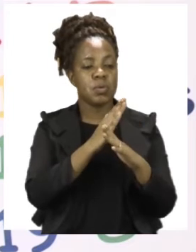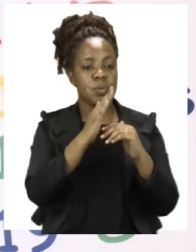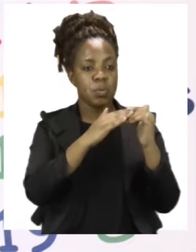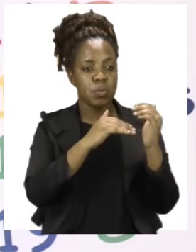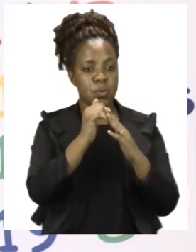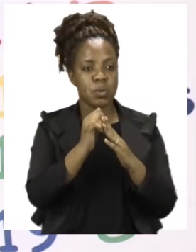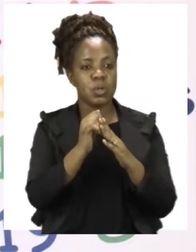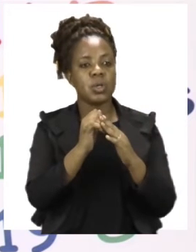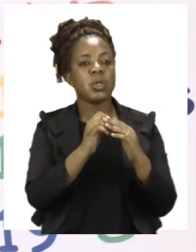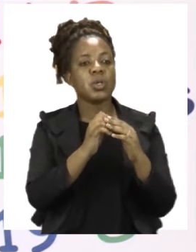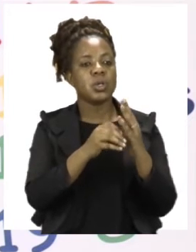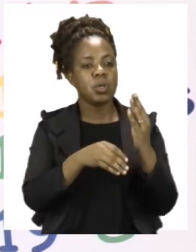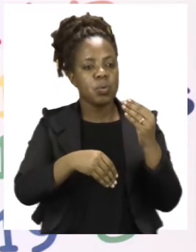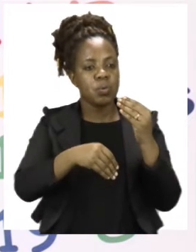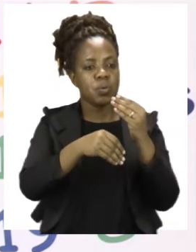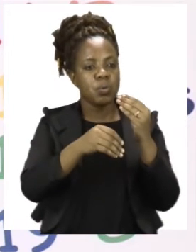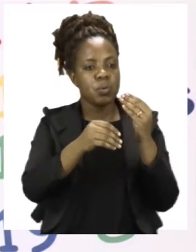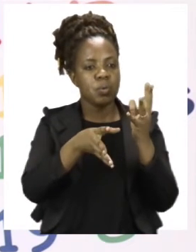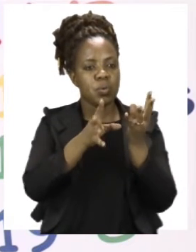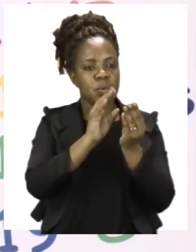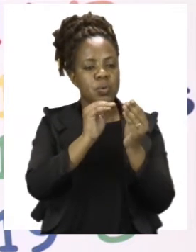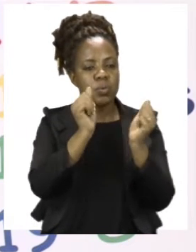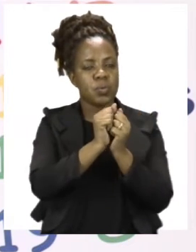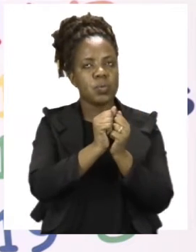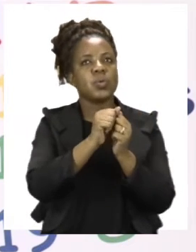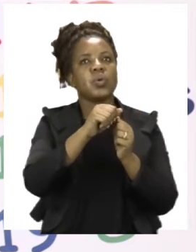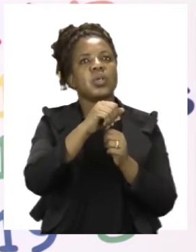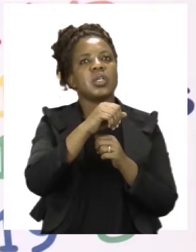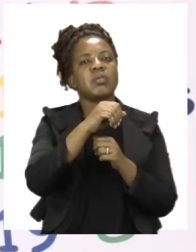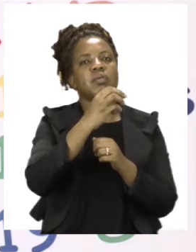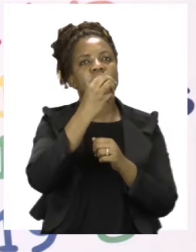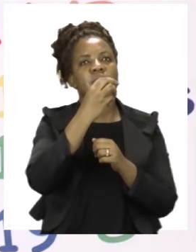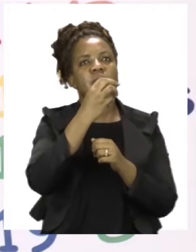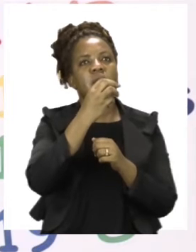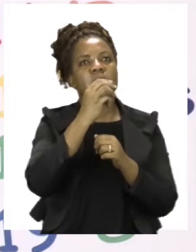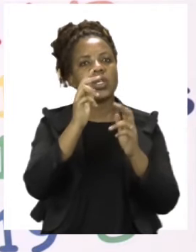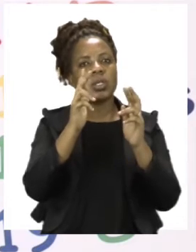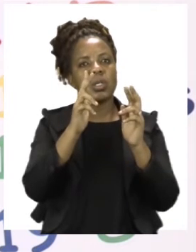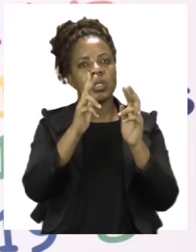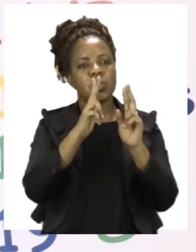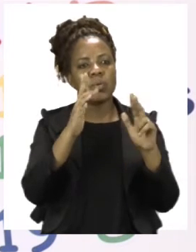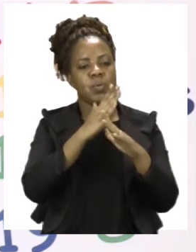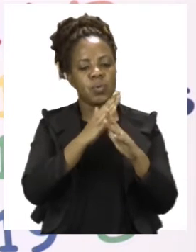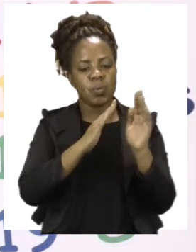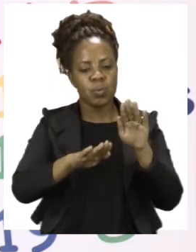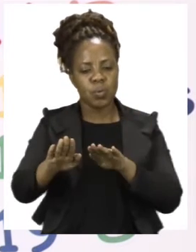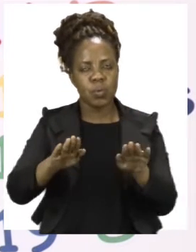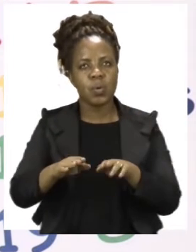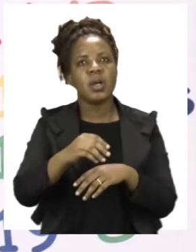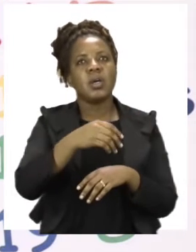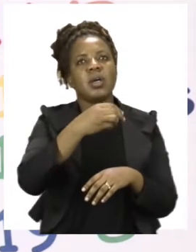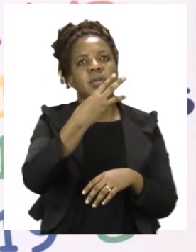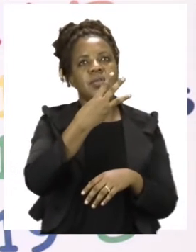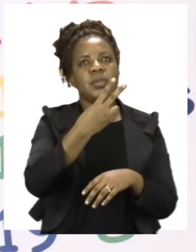to know how many they are all together. And then the answer we get from the builders and the